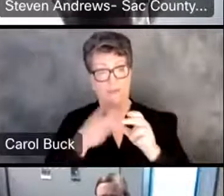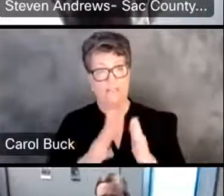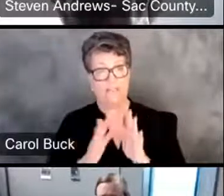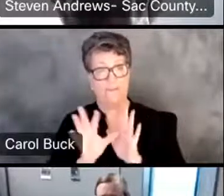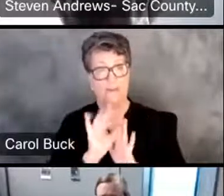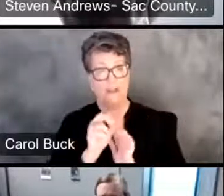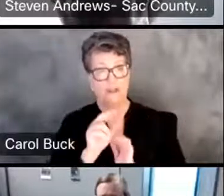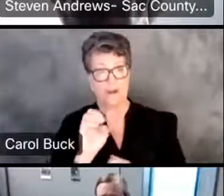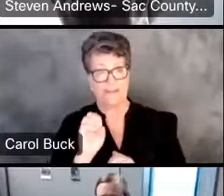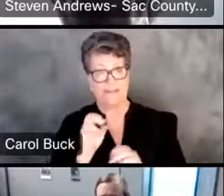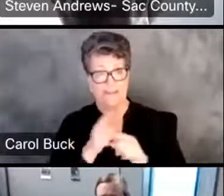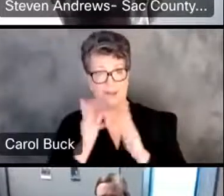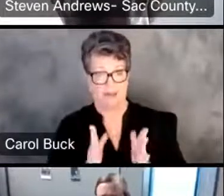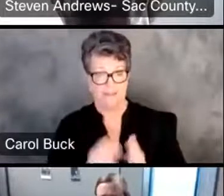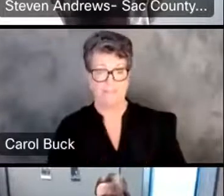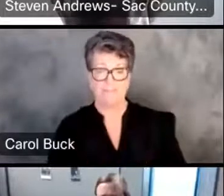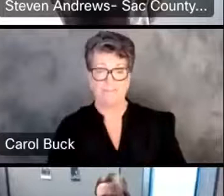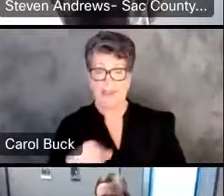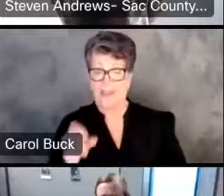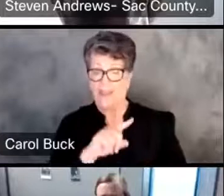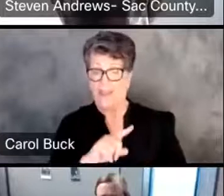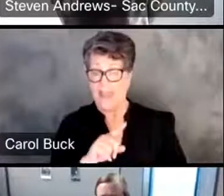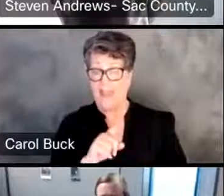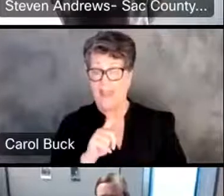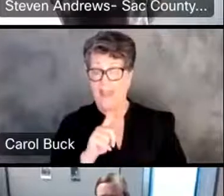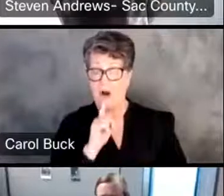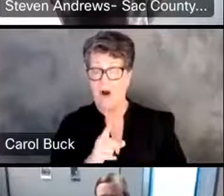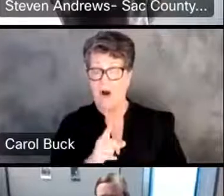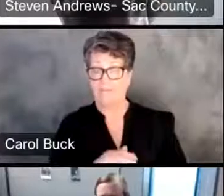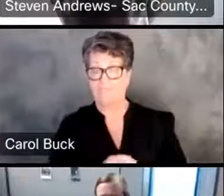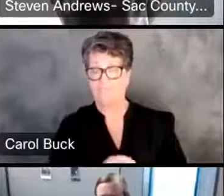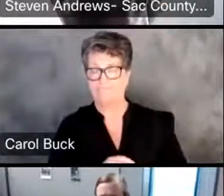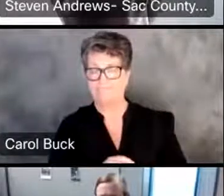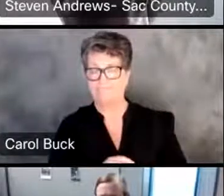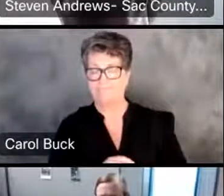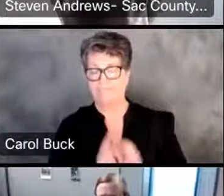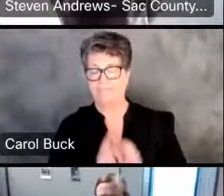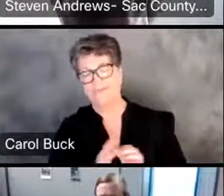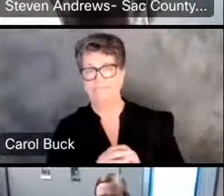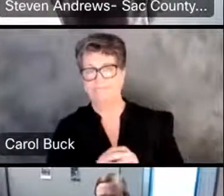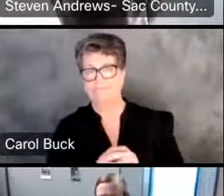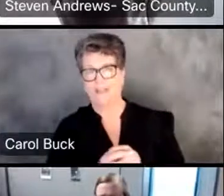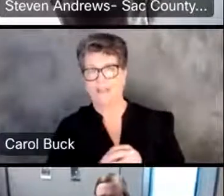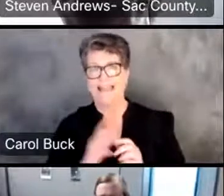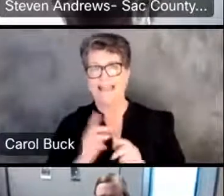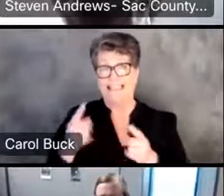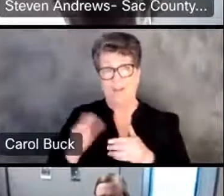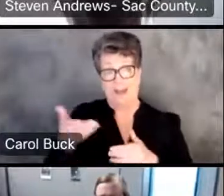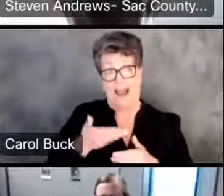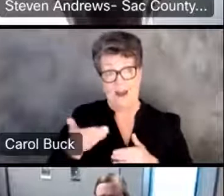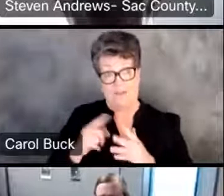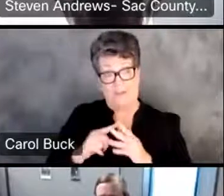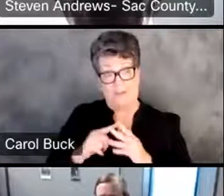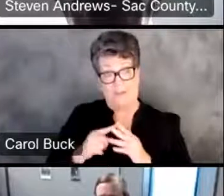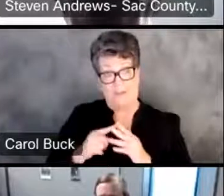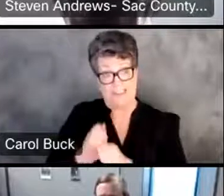specialists, and they are I would say since we hired them at the beginning of this year, their